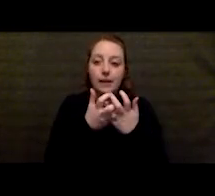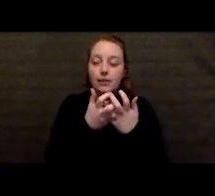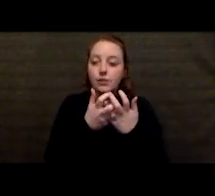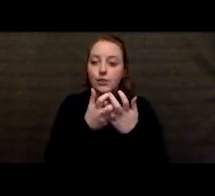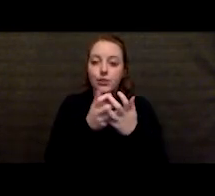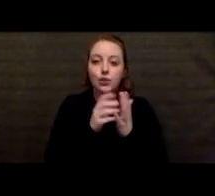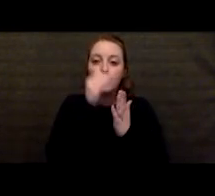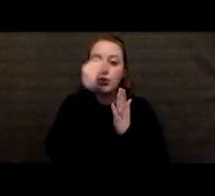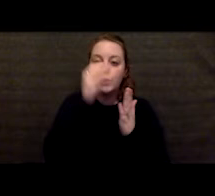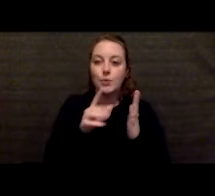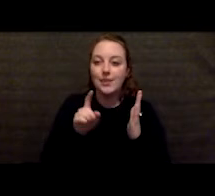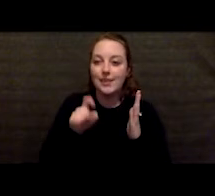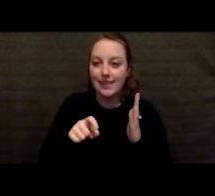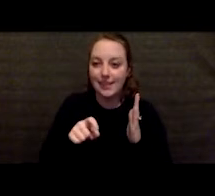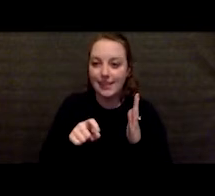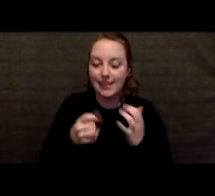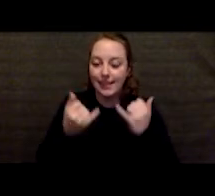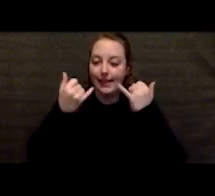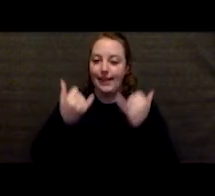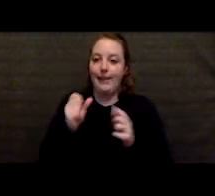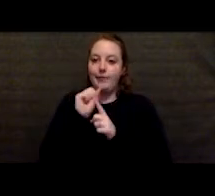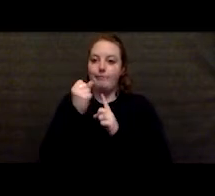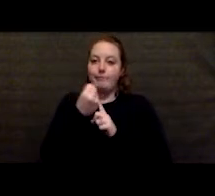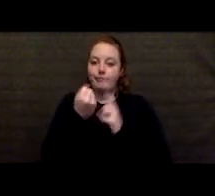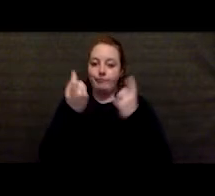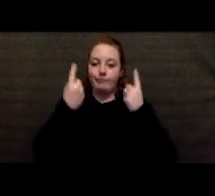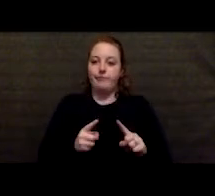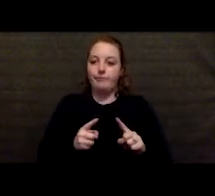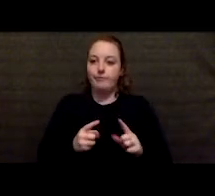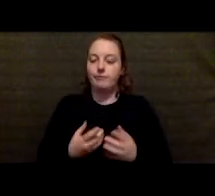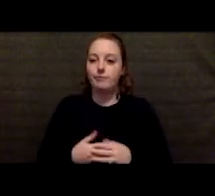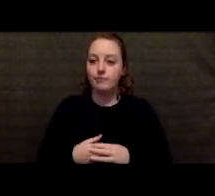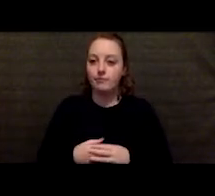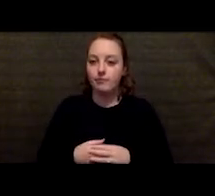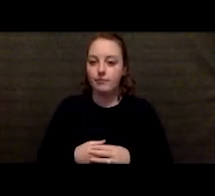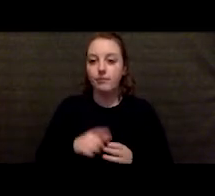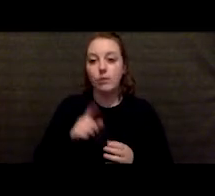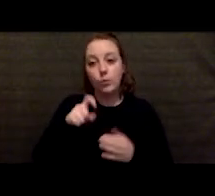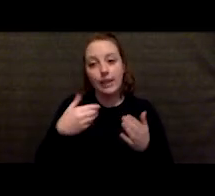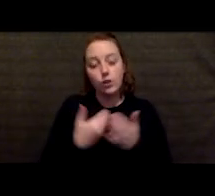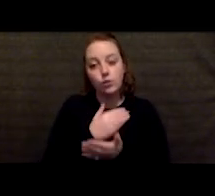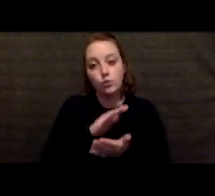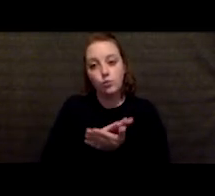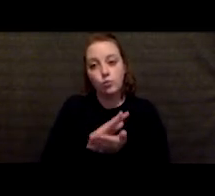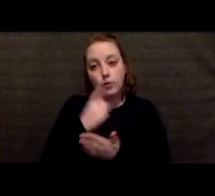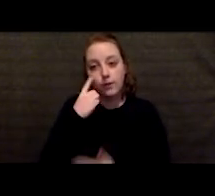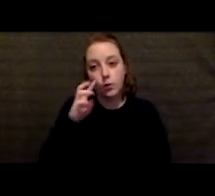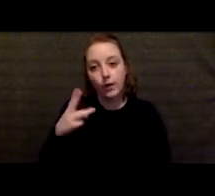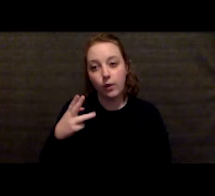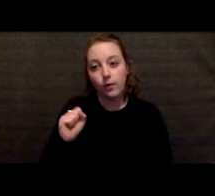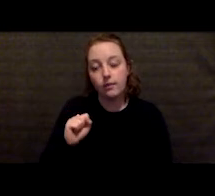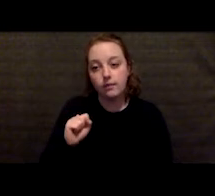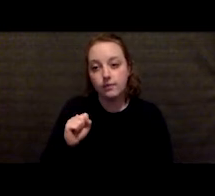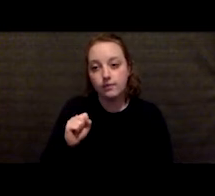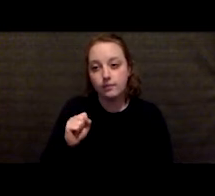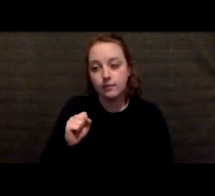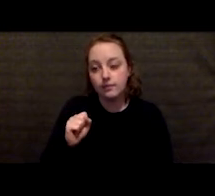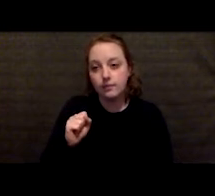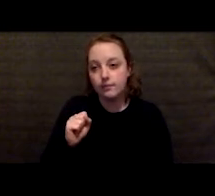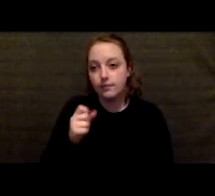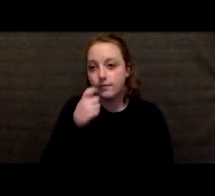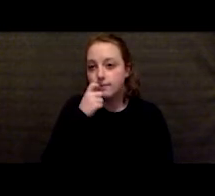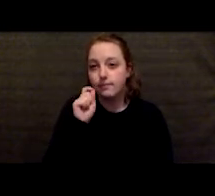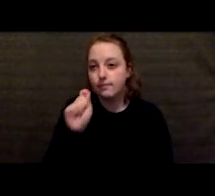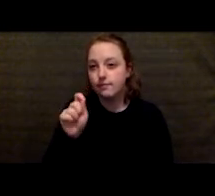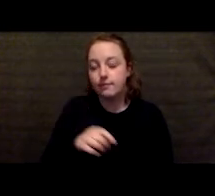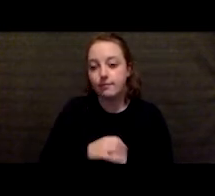why we're in the situation that we're in now. And we need a new school in Waco High School. Absolutely no doubt about it. I was